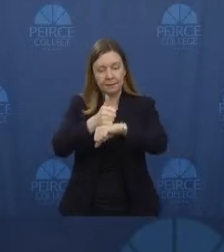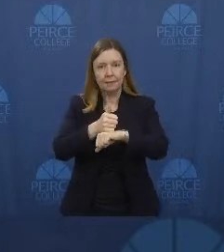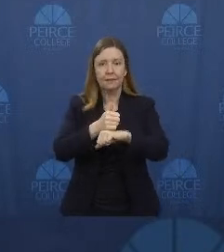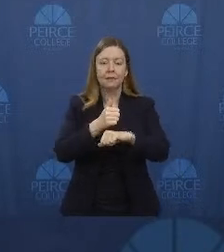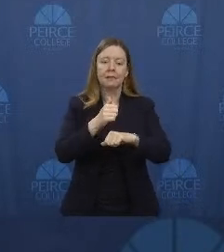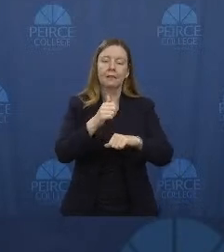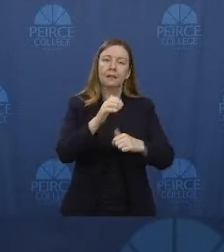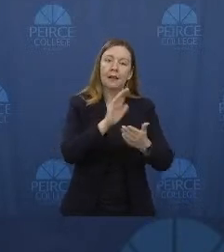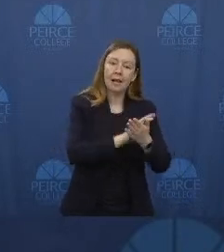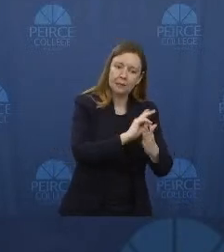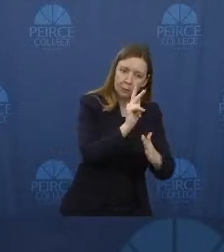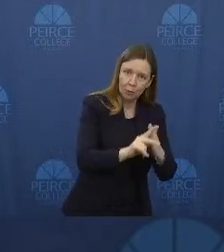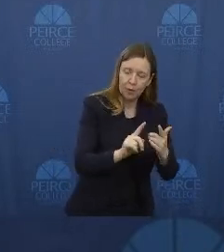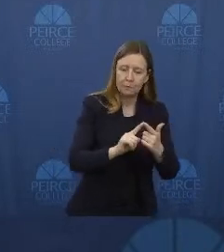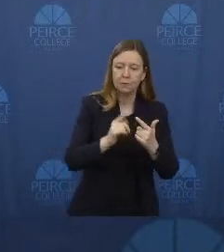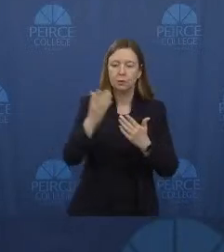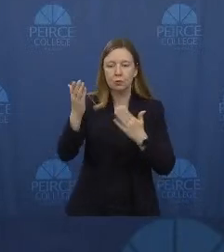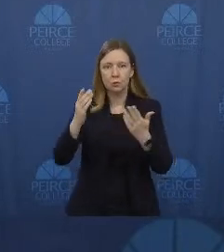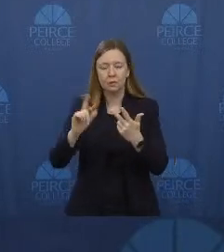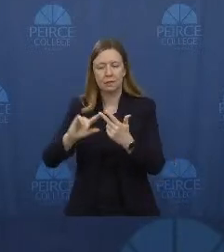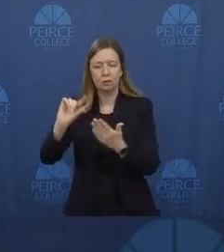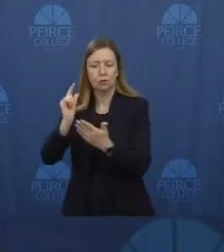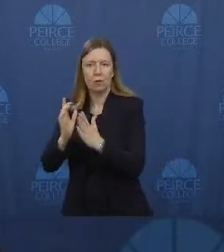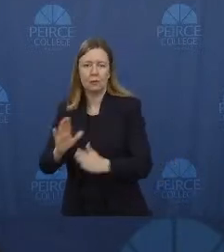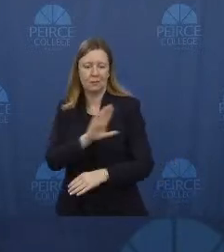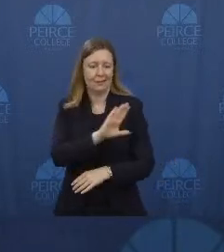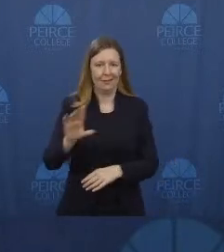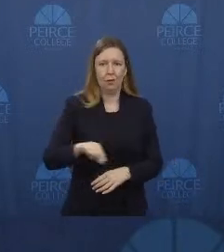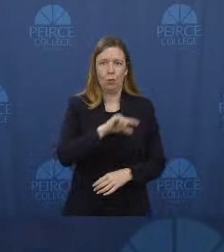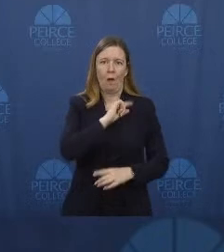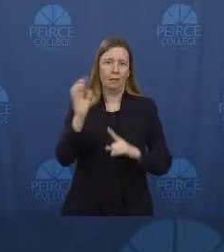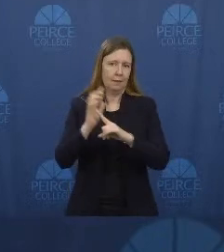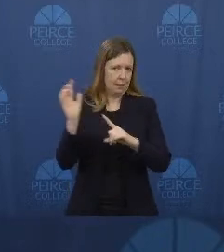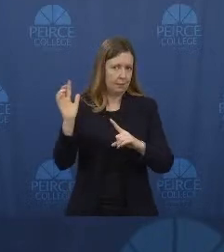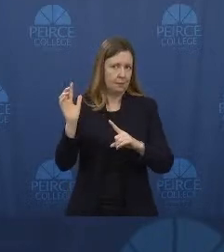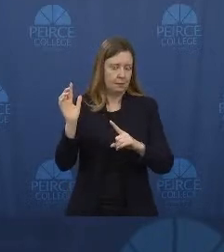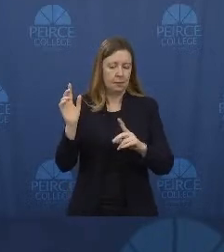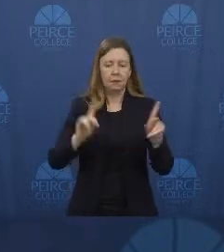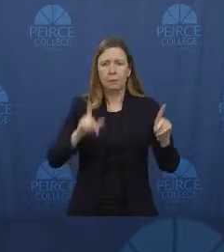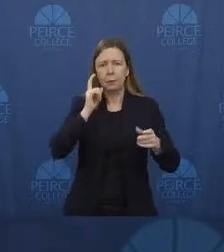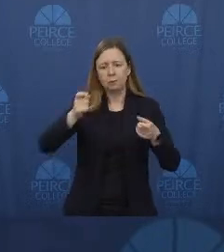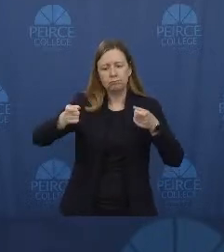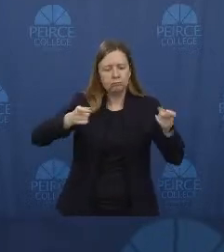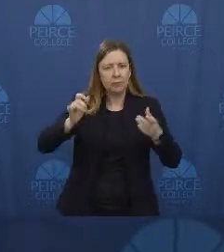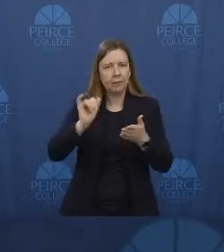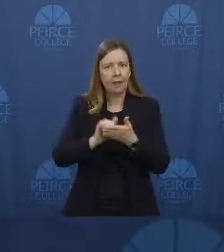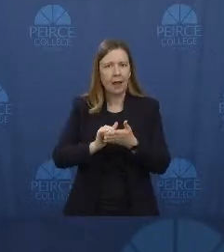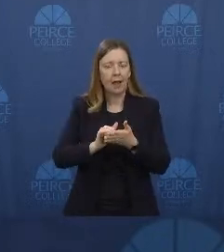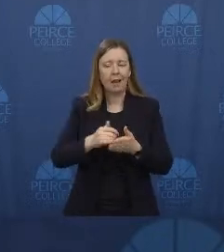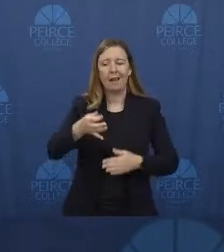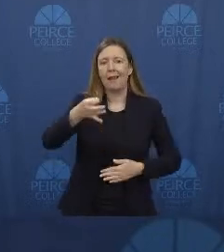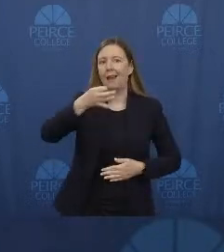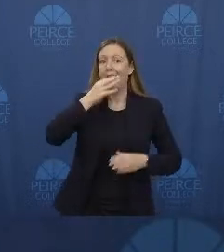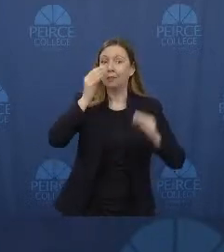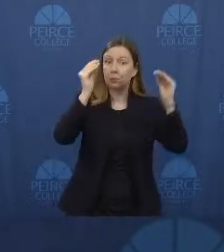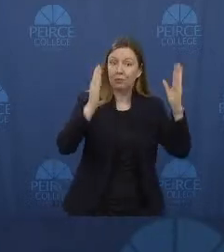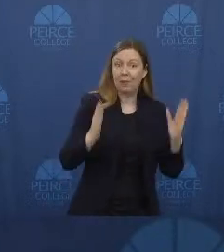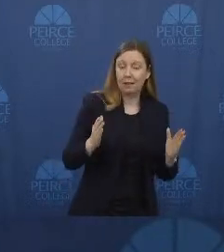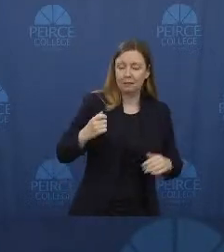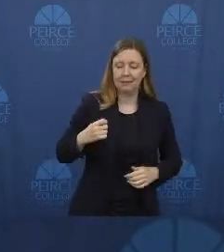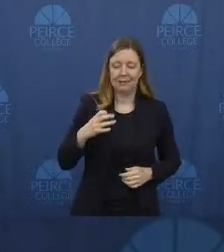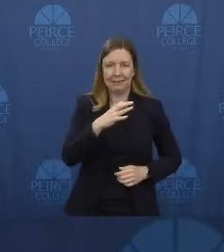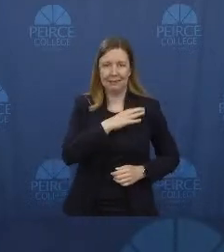programs, services, and graduates. The overseers of that quality are the expert faculty, staff,